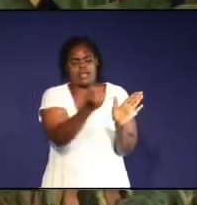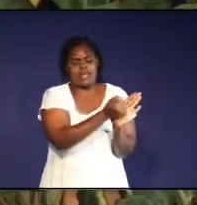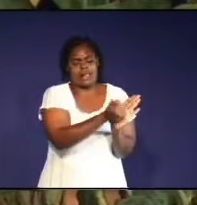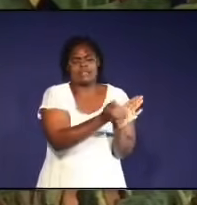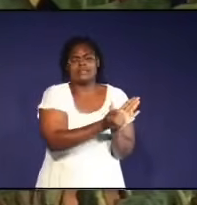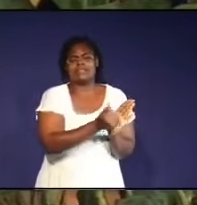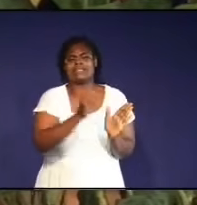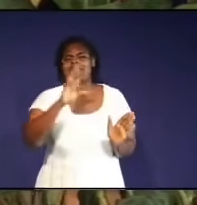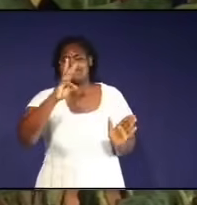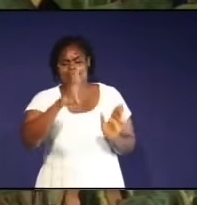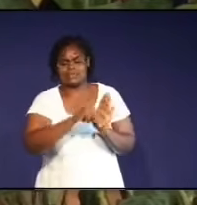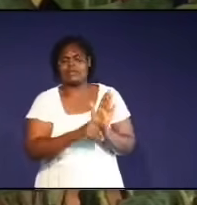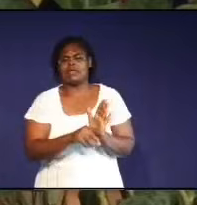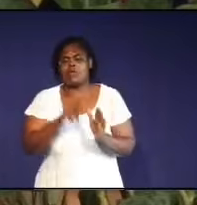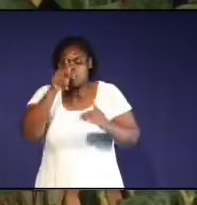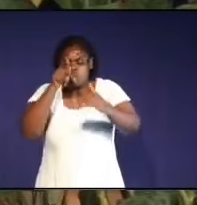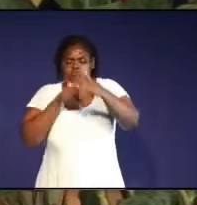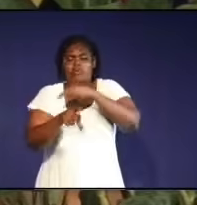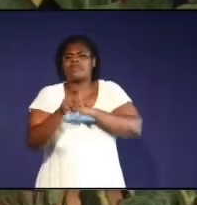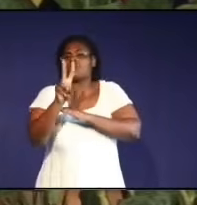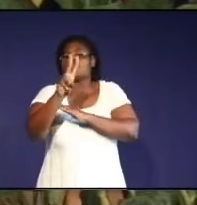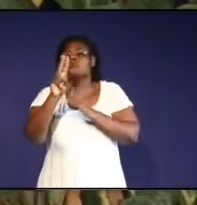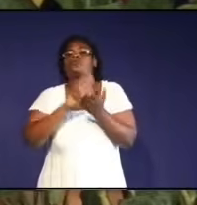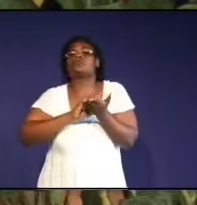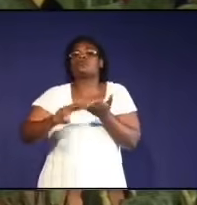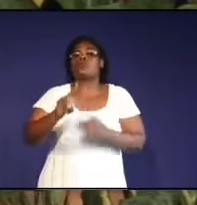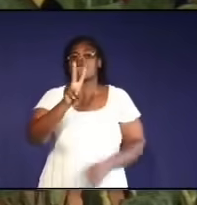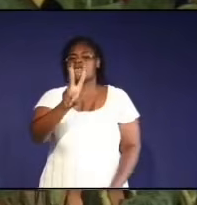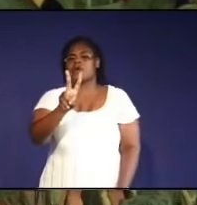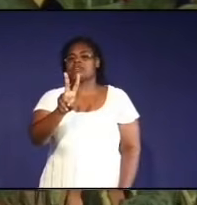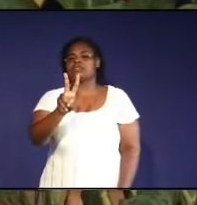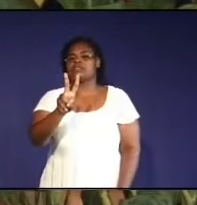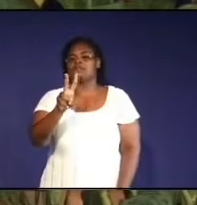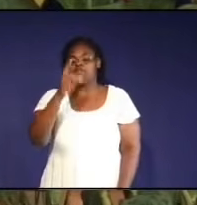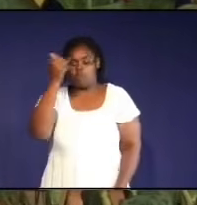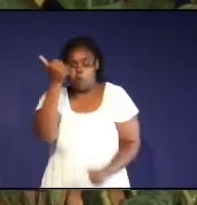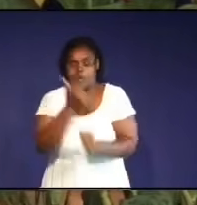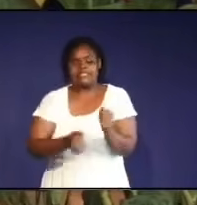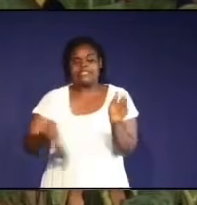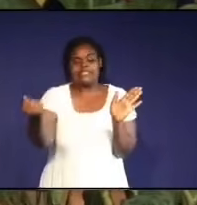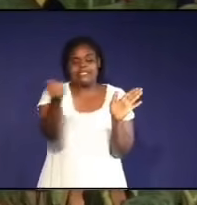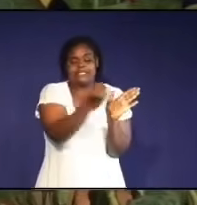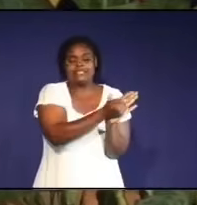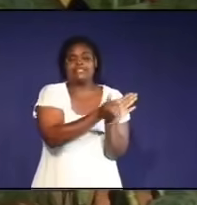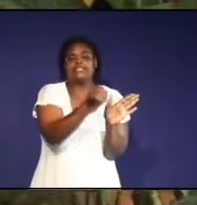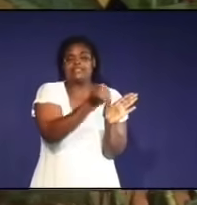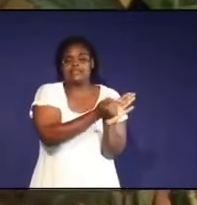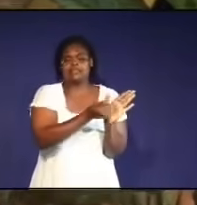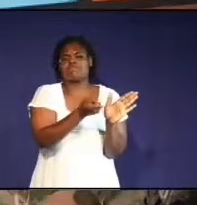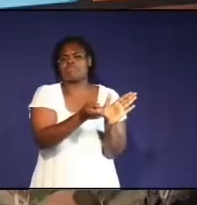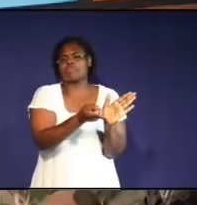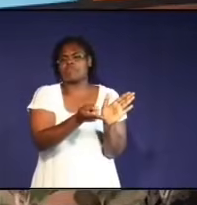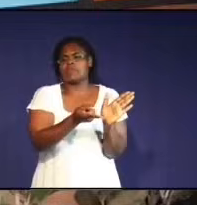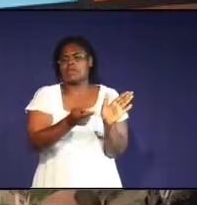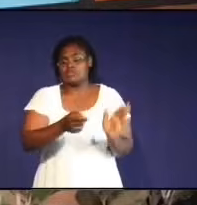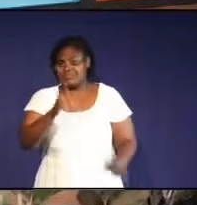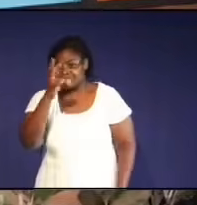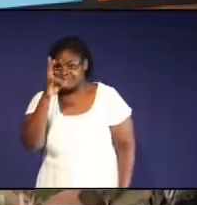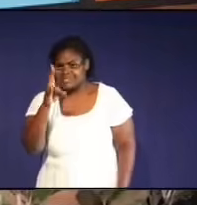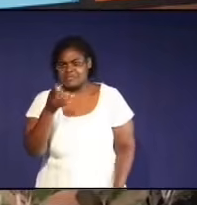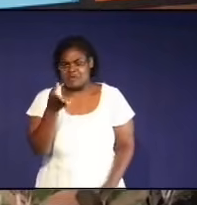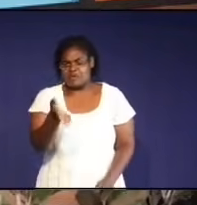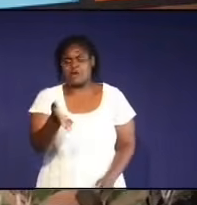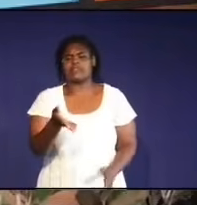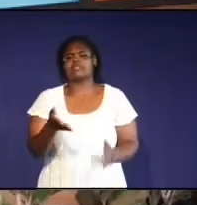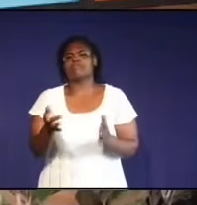prophet uses only two verses per seal. So of the 17 verses in